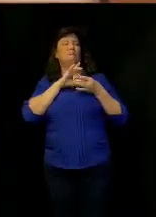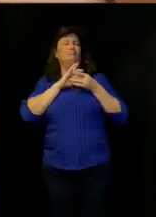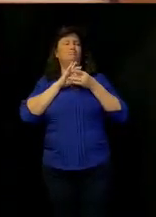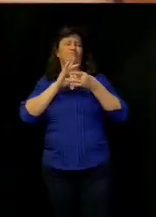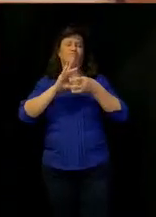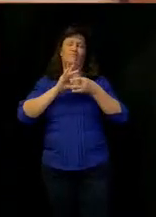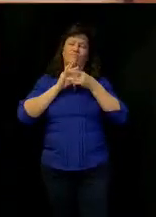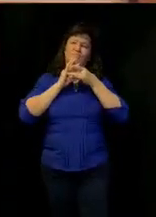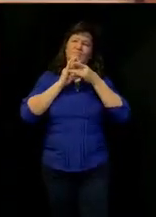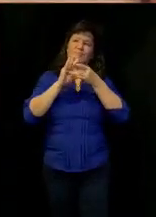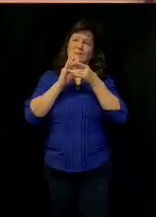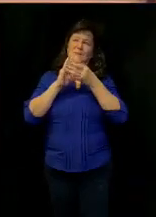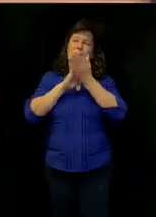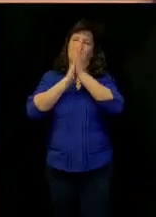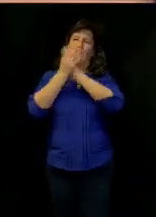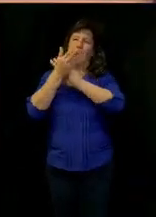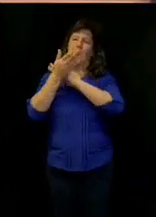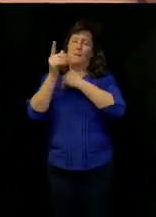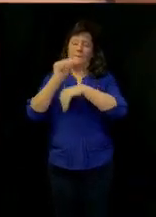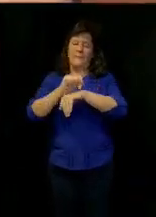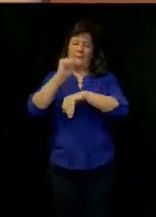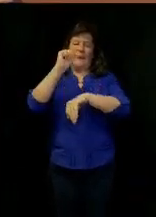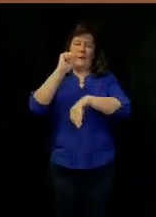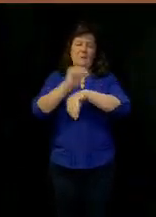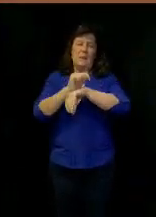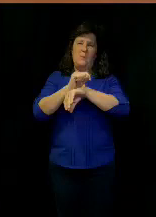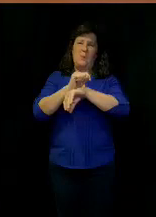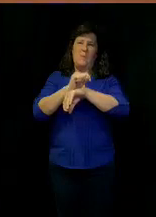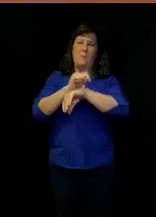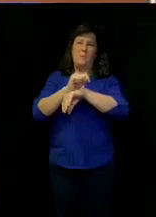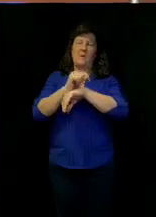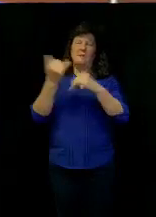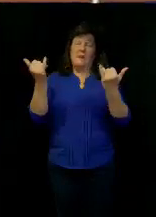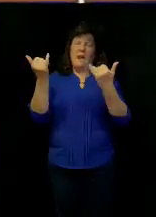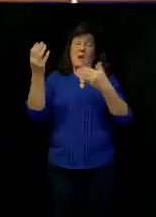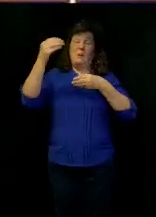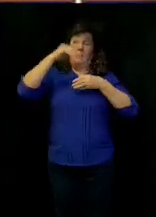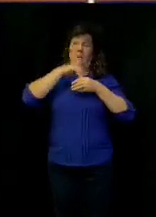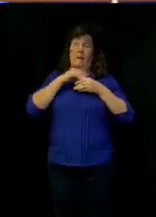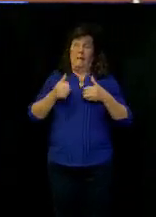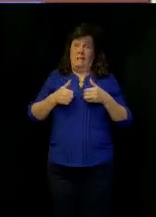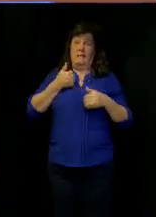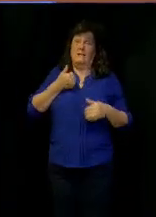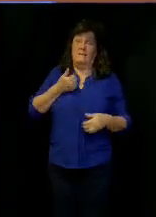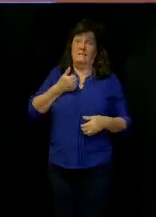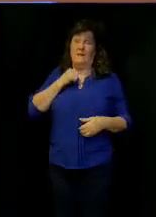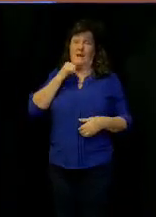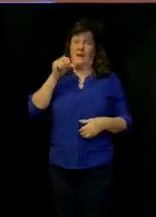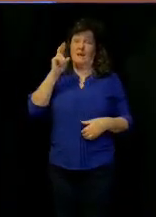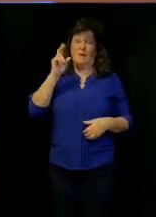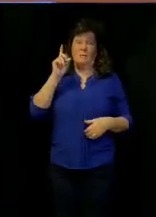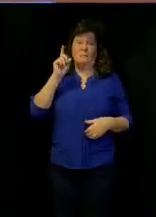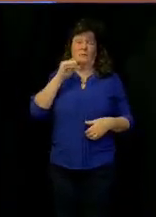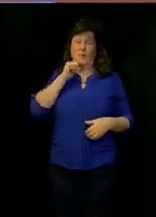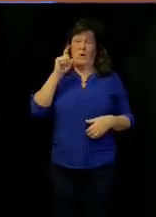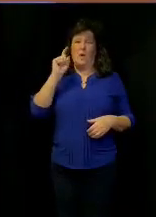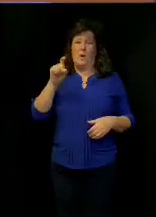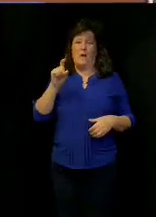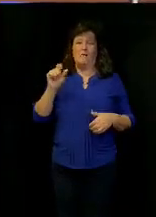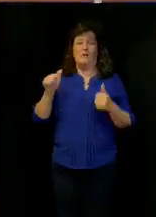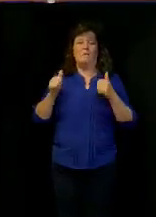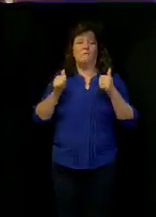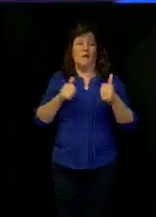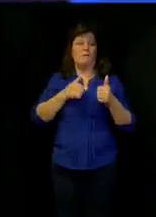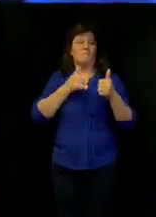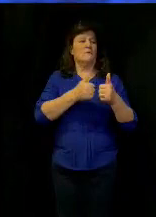of the Holy Spirit. He now lives with me. And now I don't have to be doing all of that.